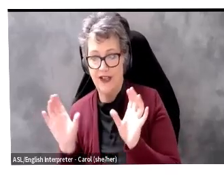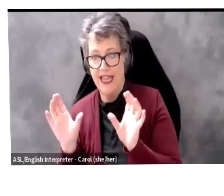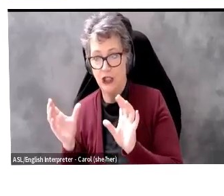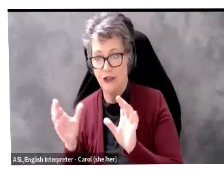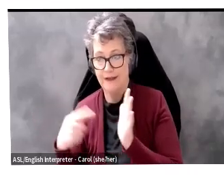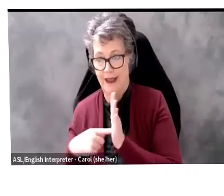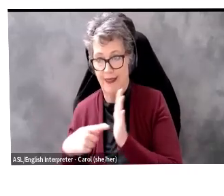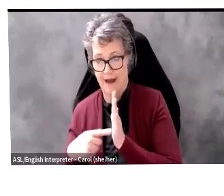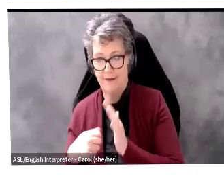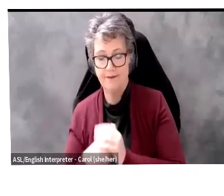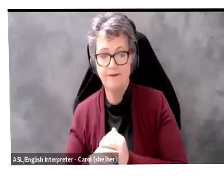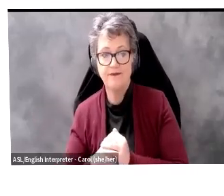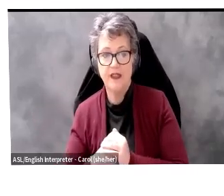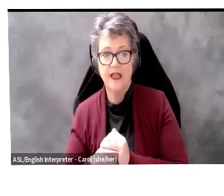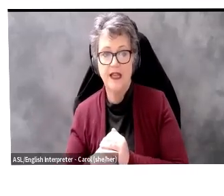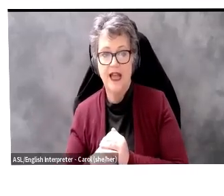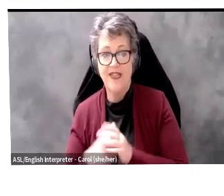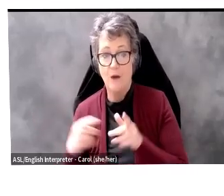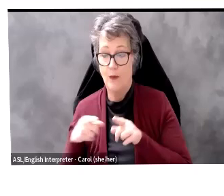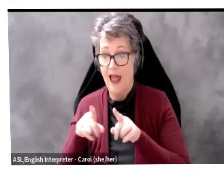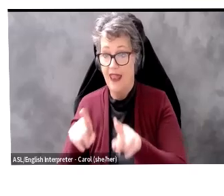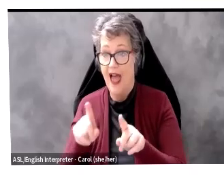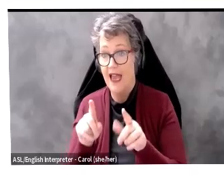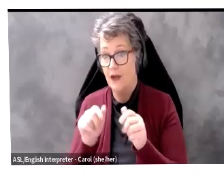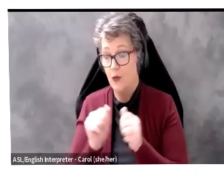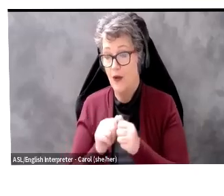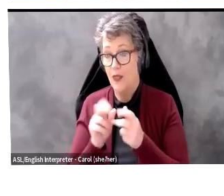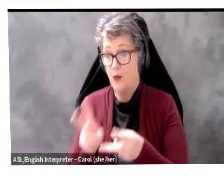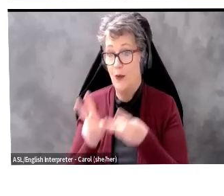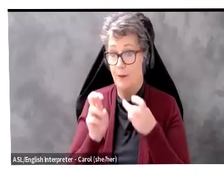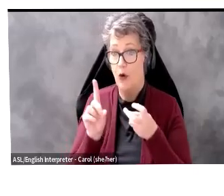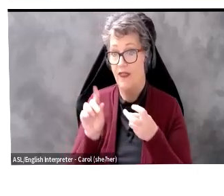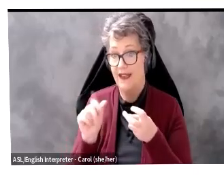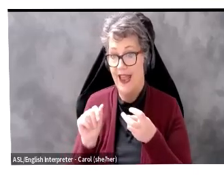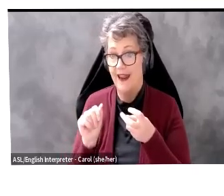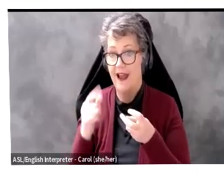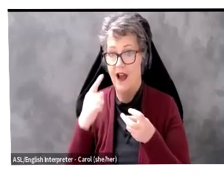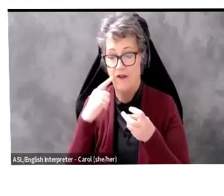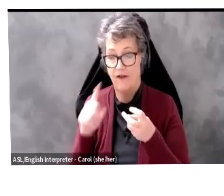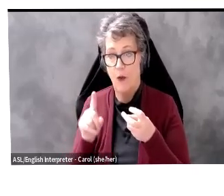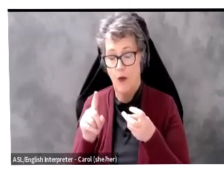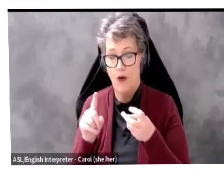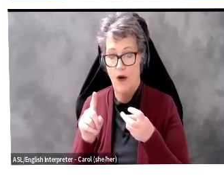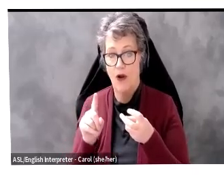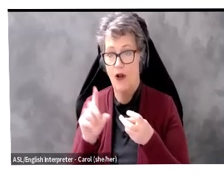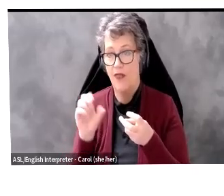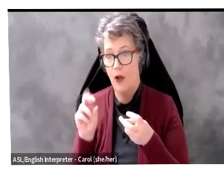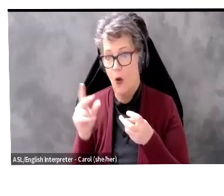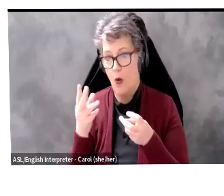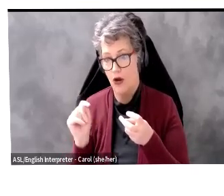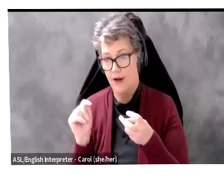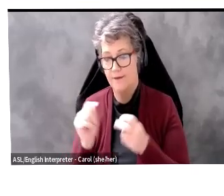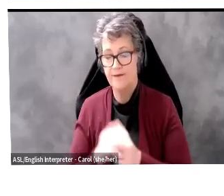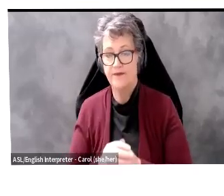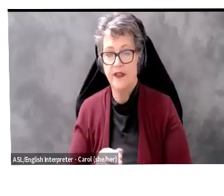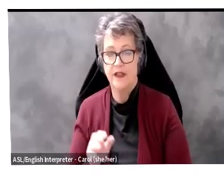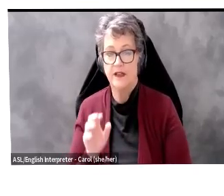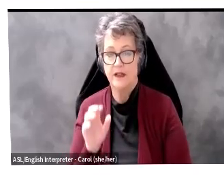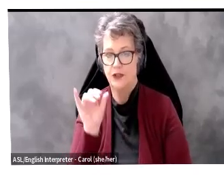deadline, which will be aligned with when we pull the data for the cohort. So that'll